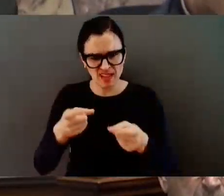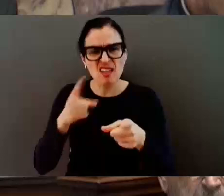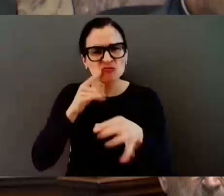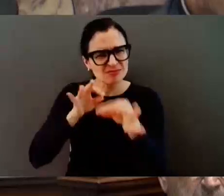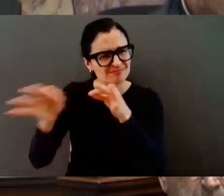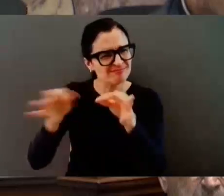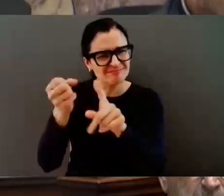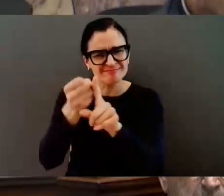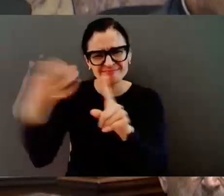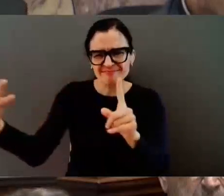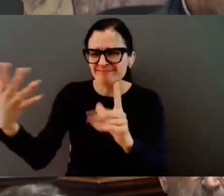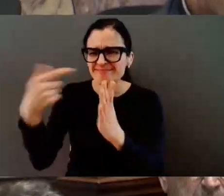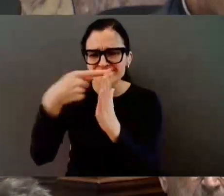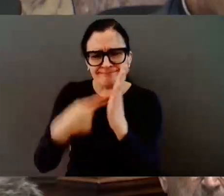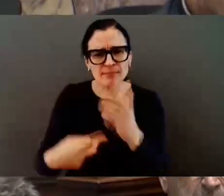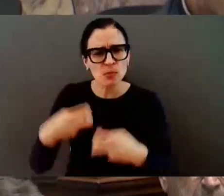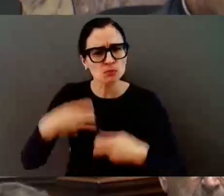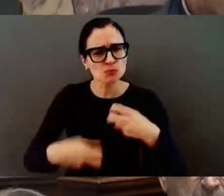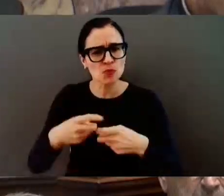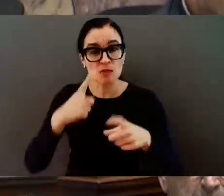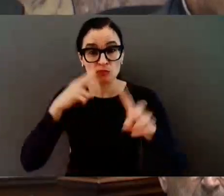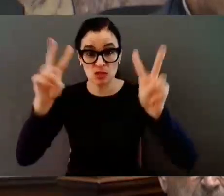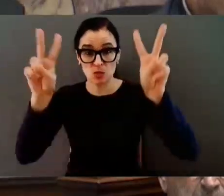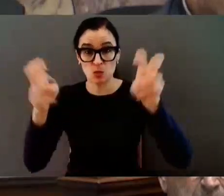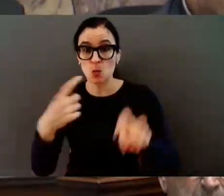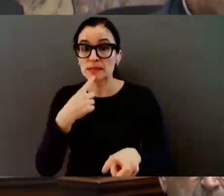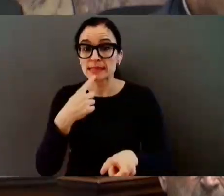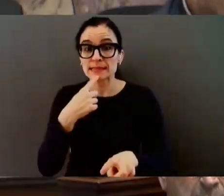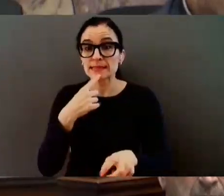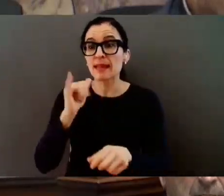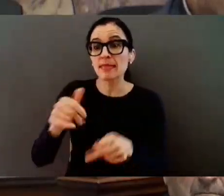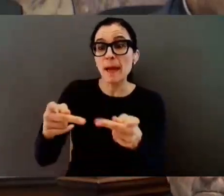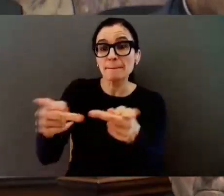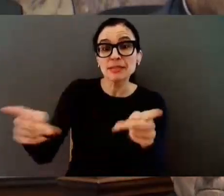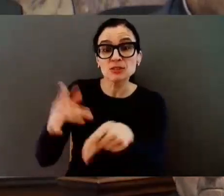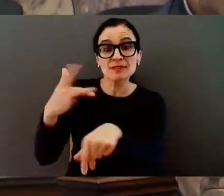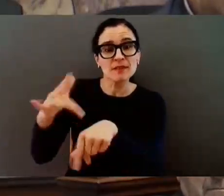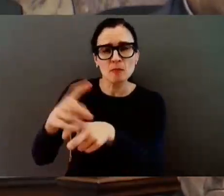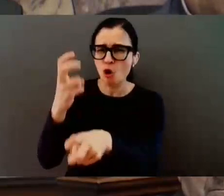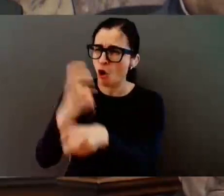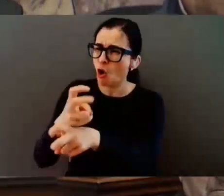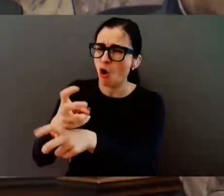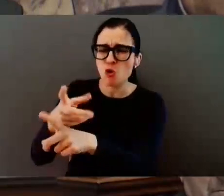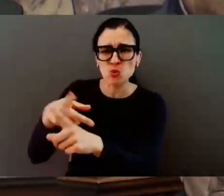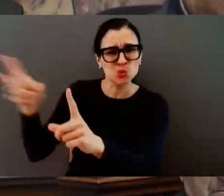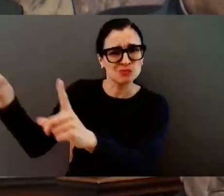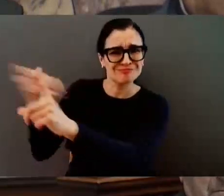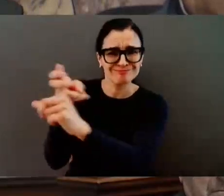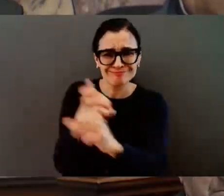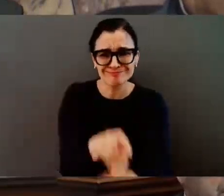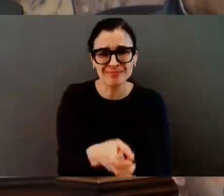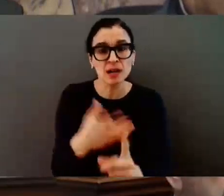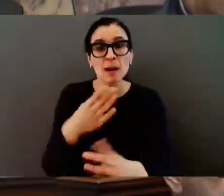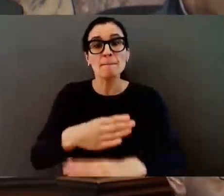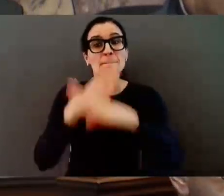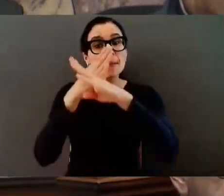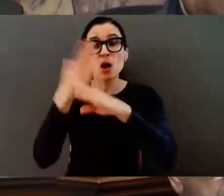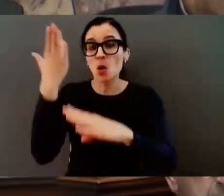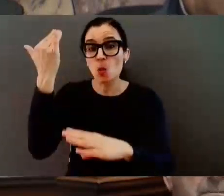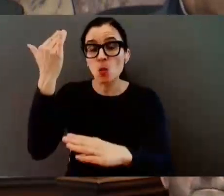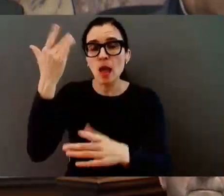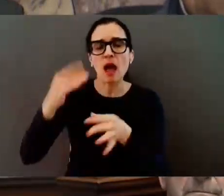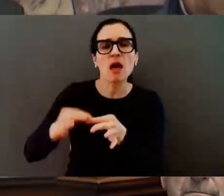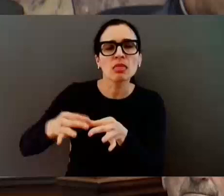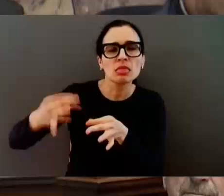is the delay or lack of payment from the NITA OP program," end quote. People are waiting for